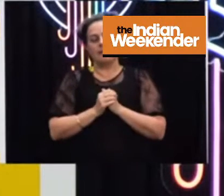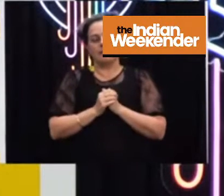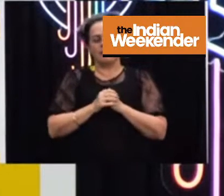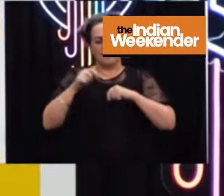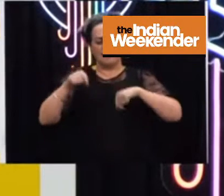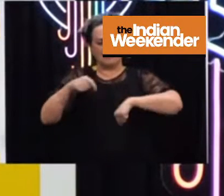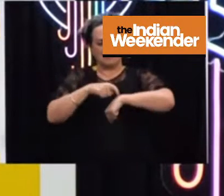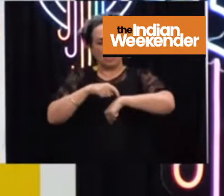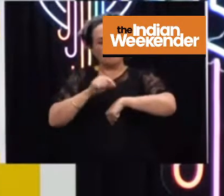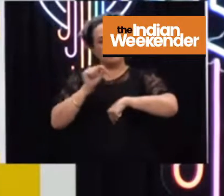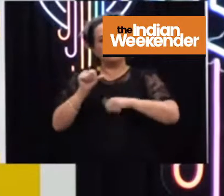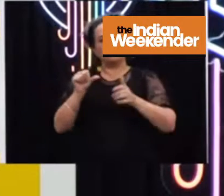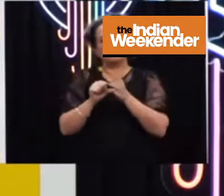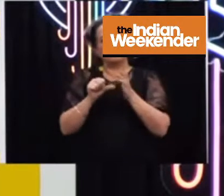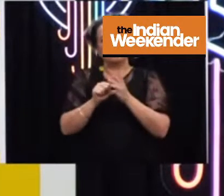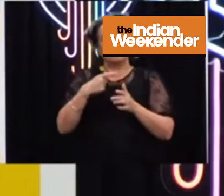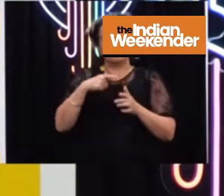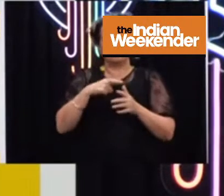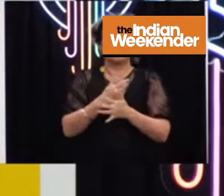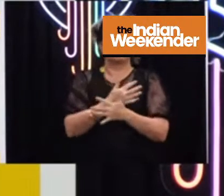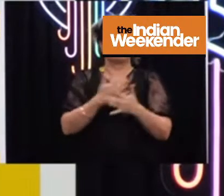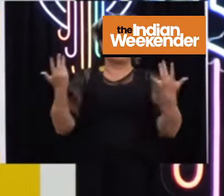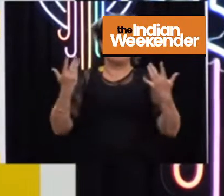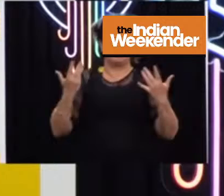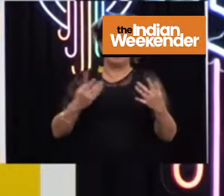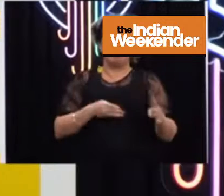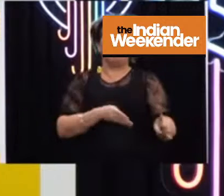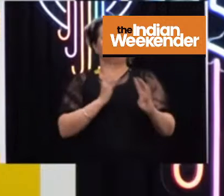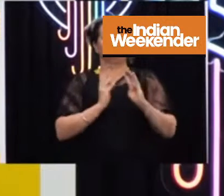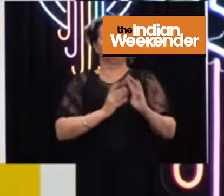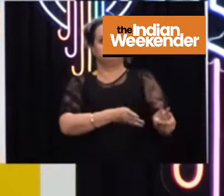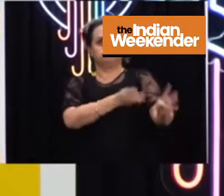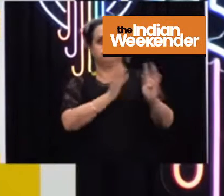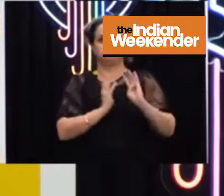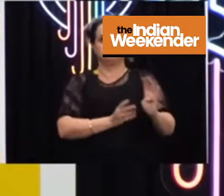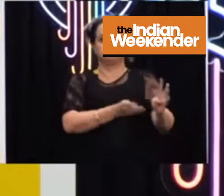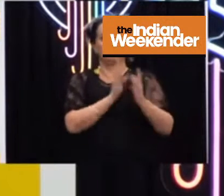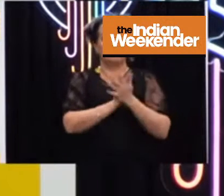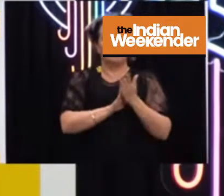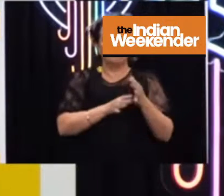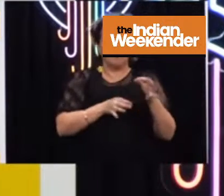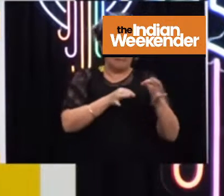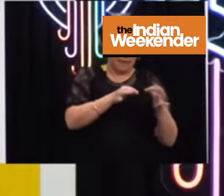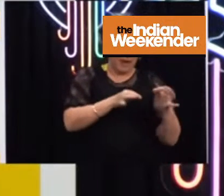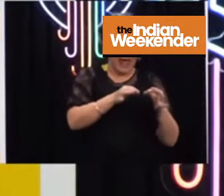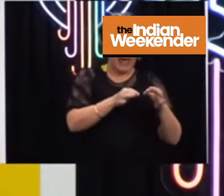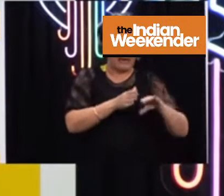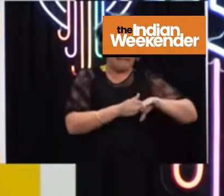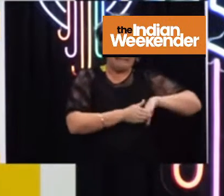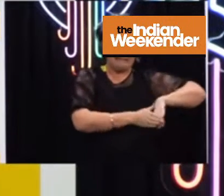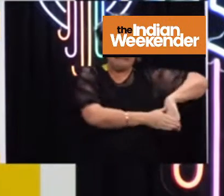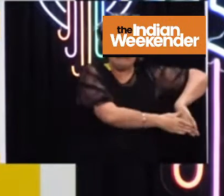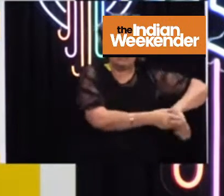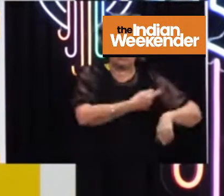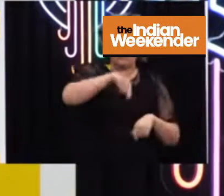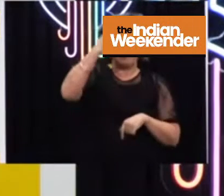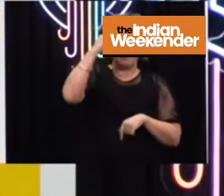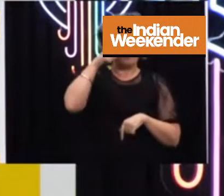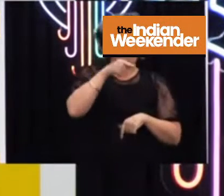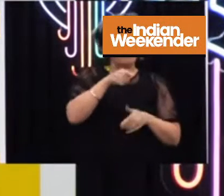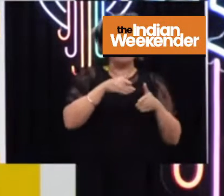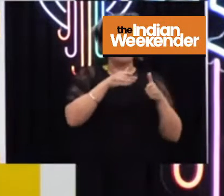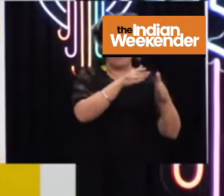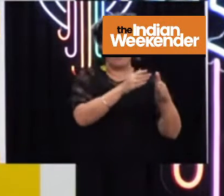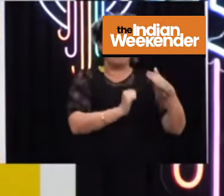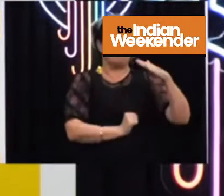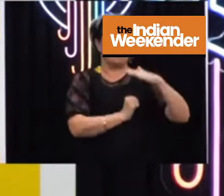because we've seen such extraordinary rates. So we've already moved away really from those planned projections where we had anticipated that at a maximum we would